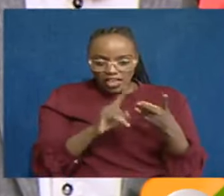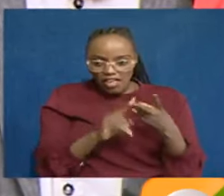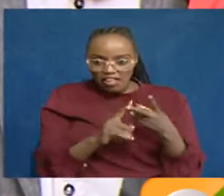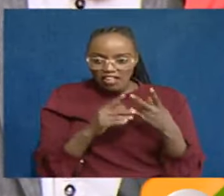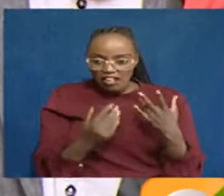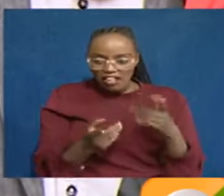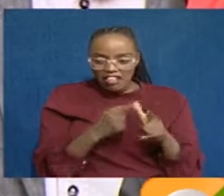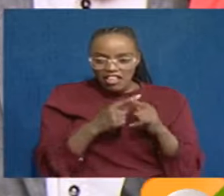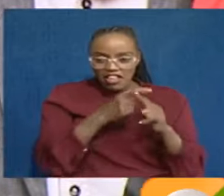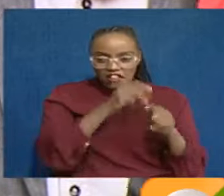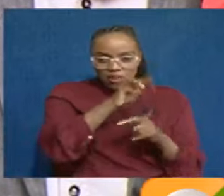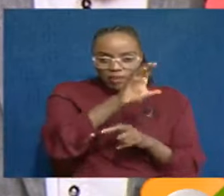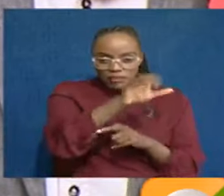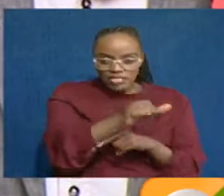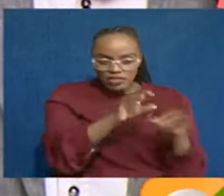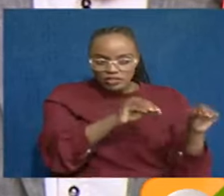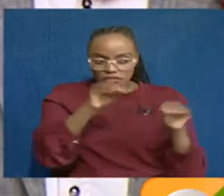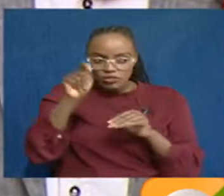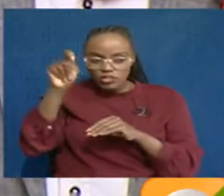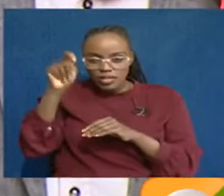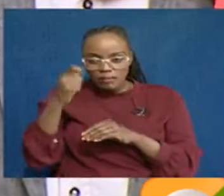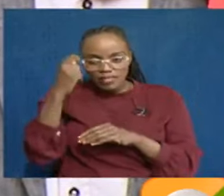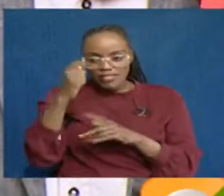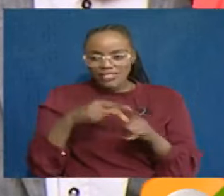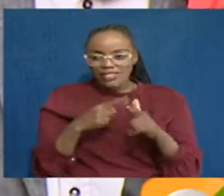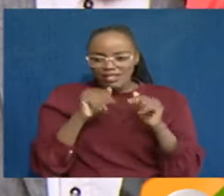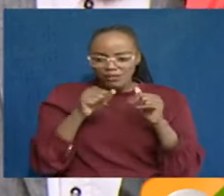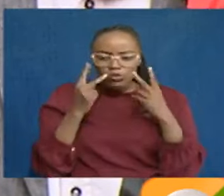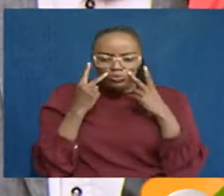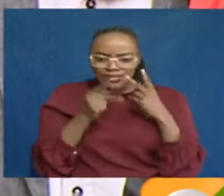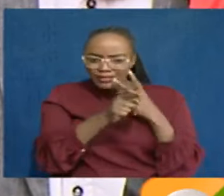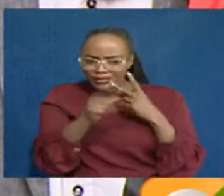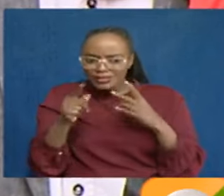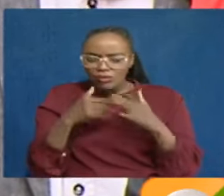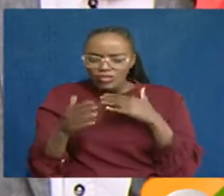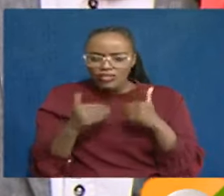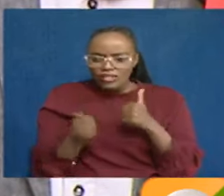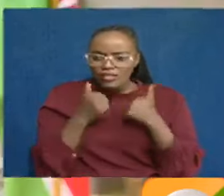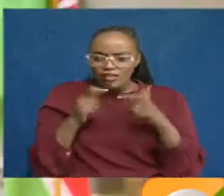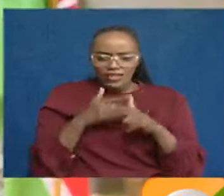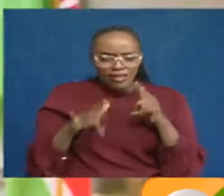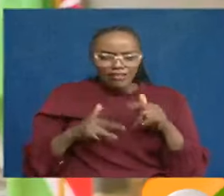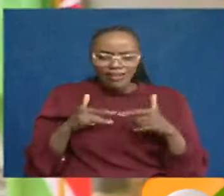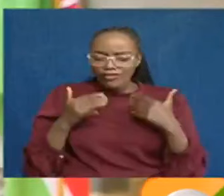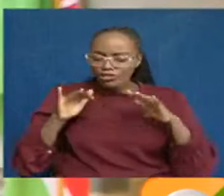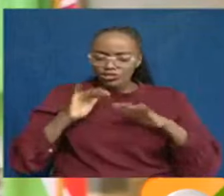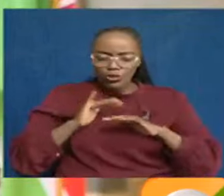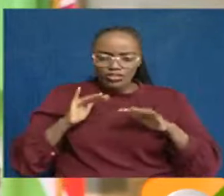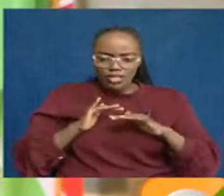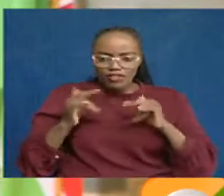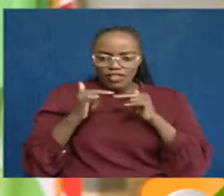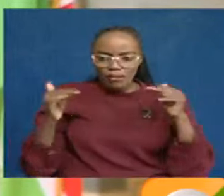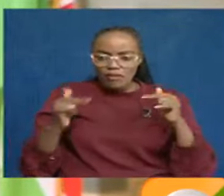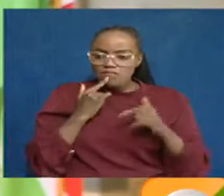ati kutoka kwa MCA mpaka kwa president, they can see through this. They're already fed up. The opposition has